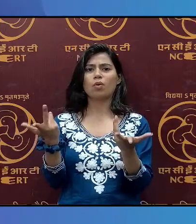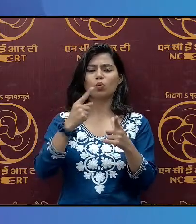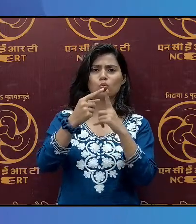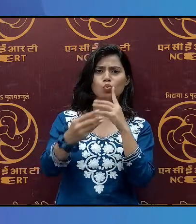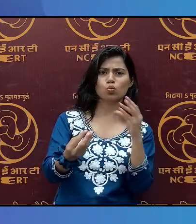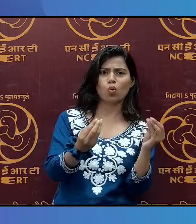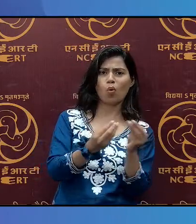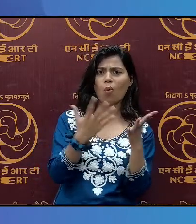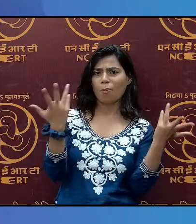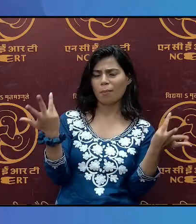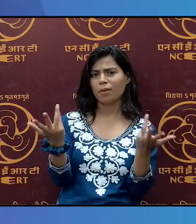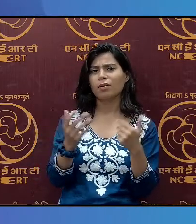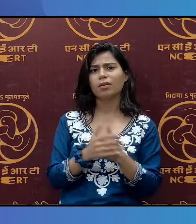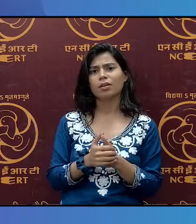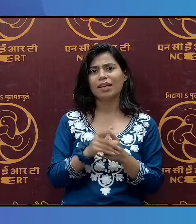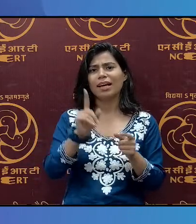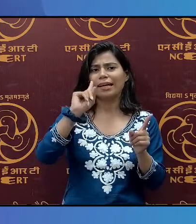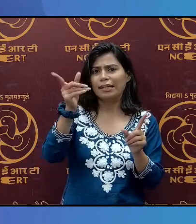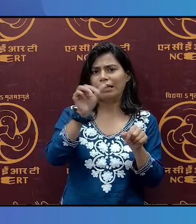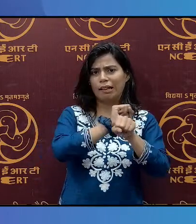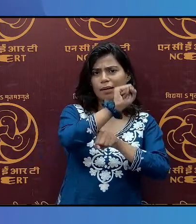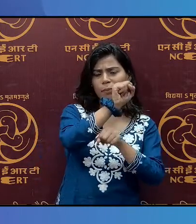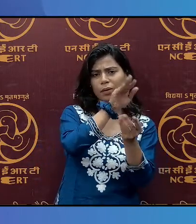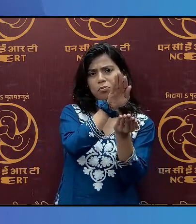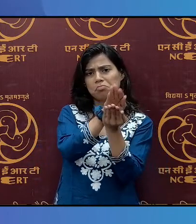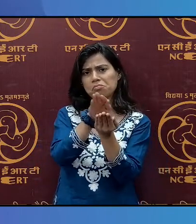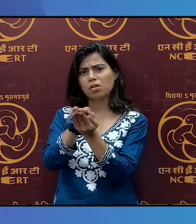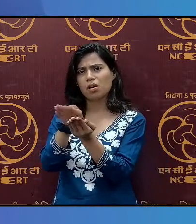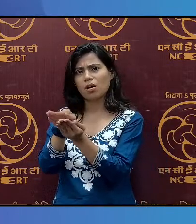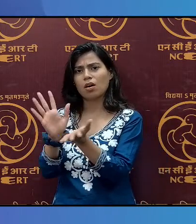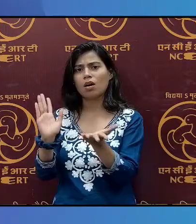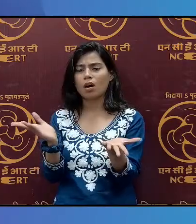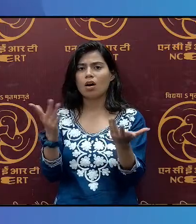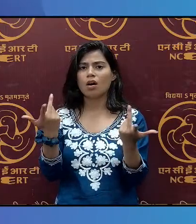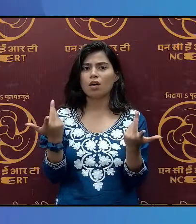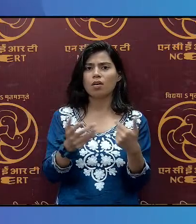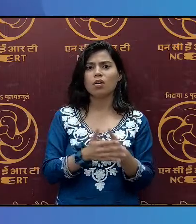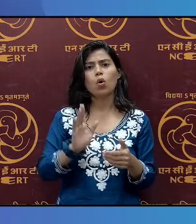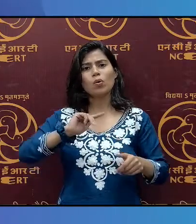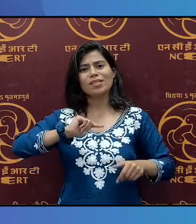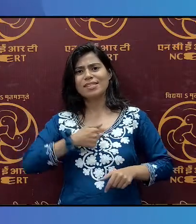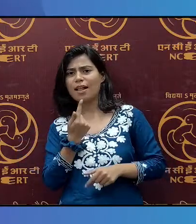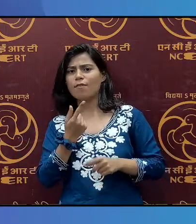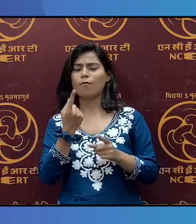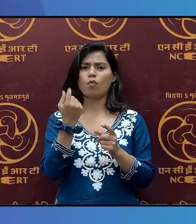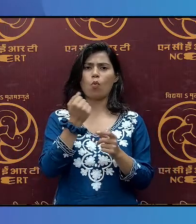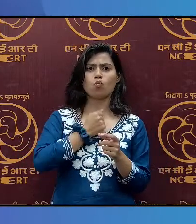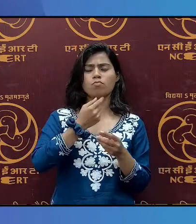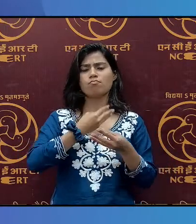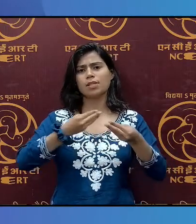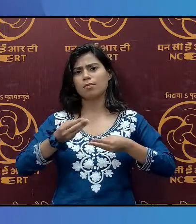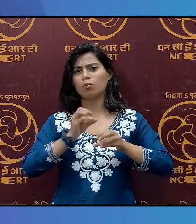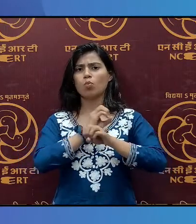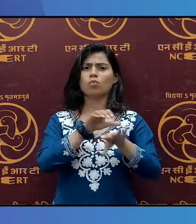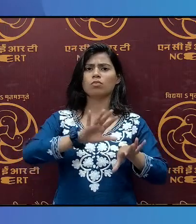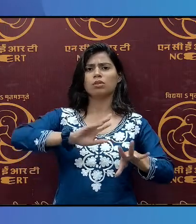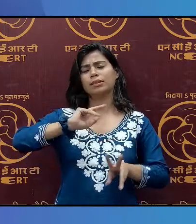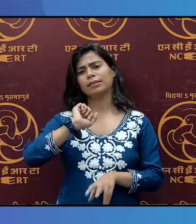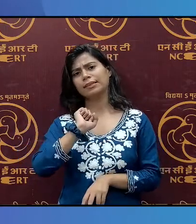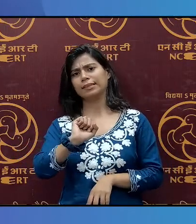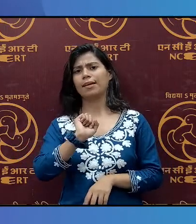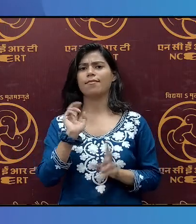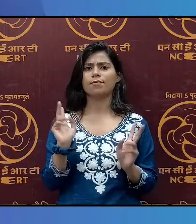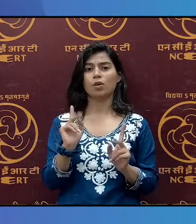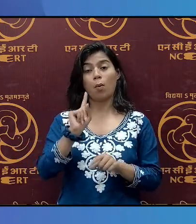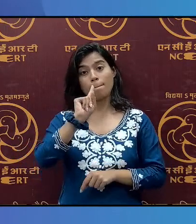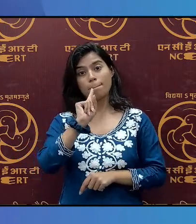my acquiring these degrees, or I am trying to become a self-entrepreneur? What is that you want to become? So you need to